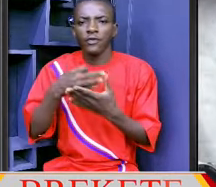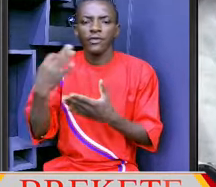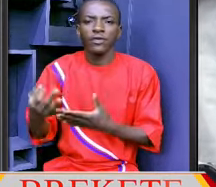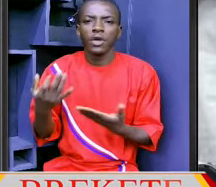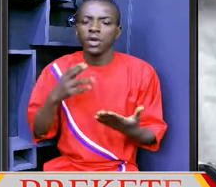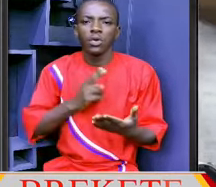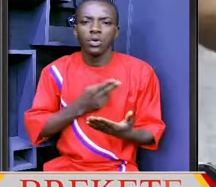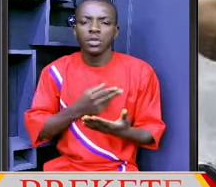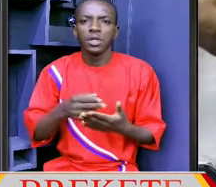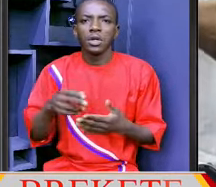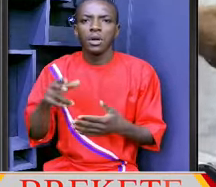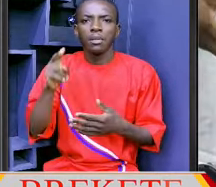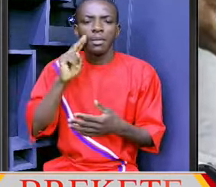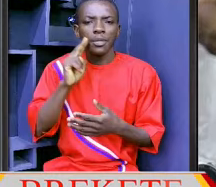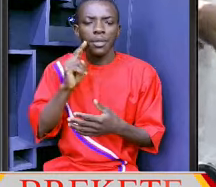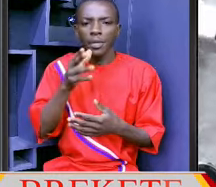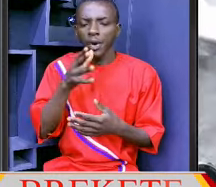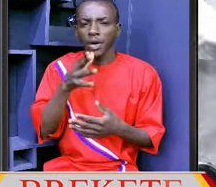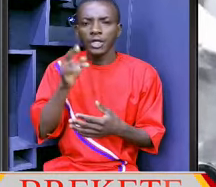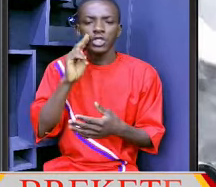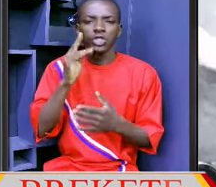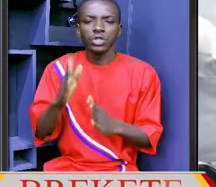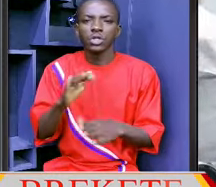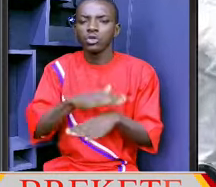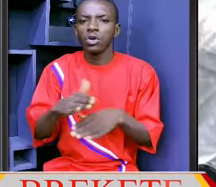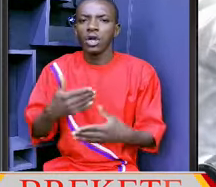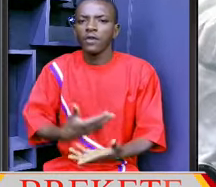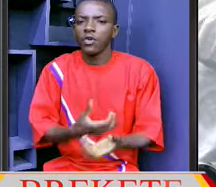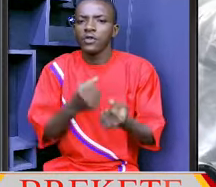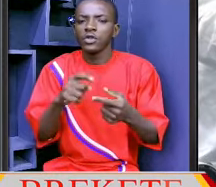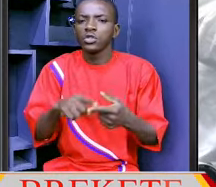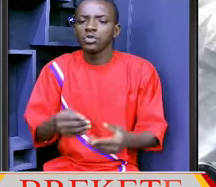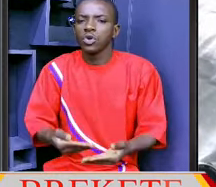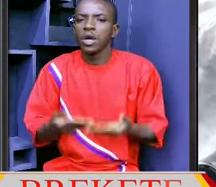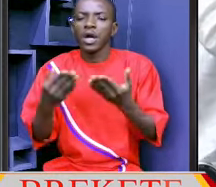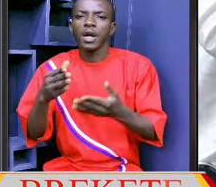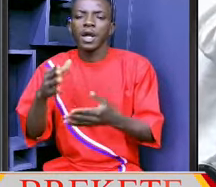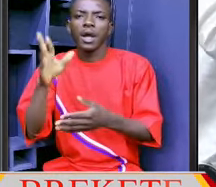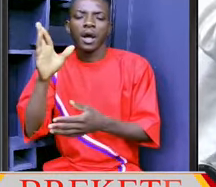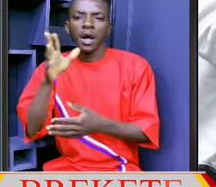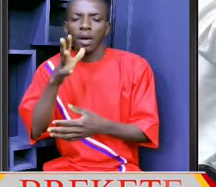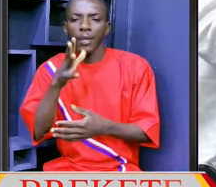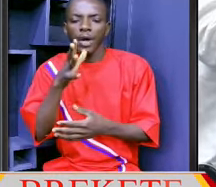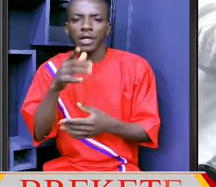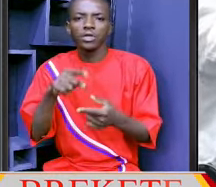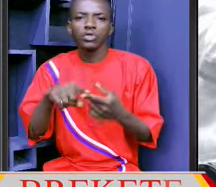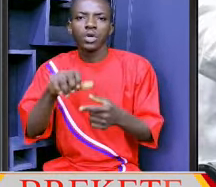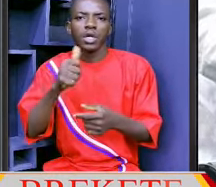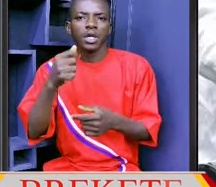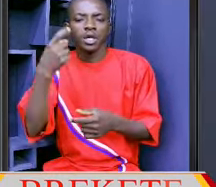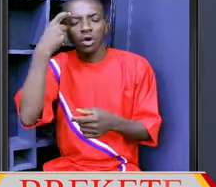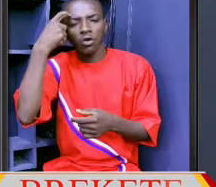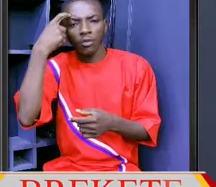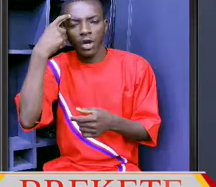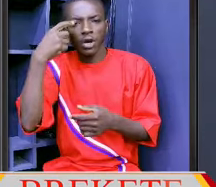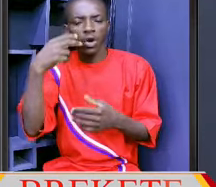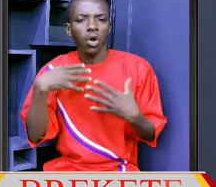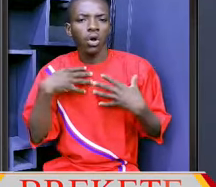a Nigerian, they not get confidence to carry her mother, Russian, to any government